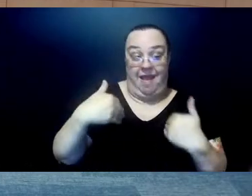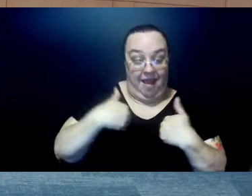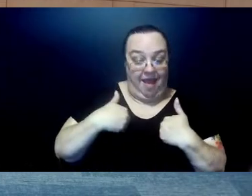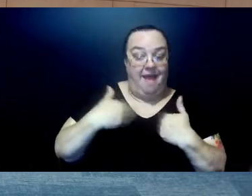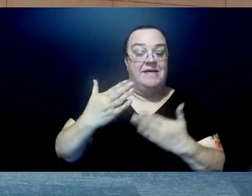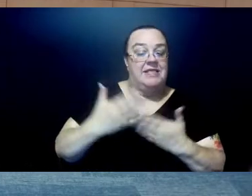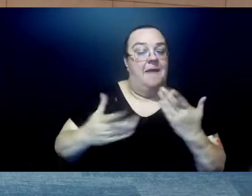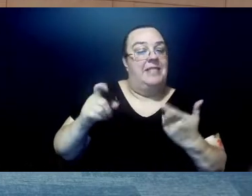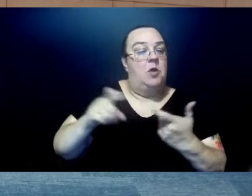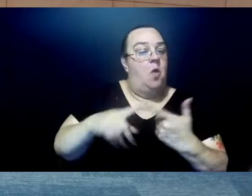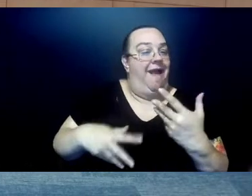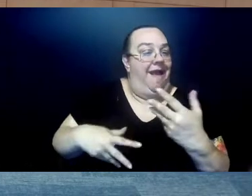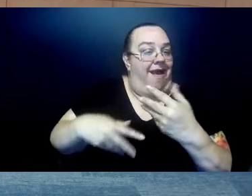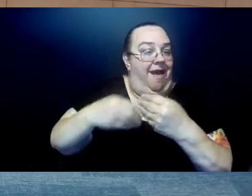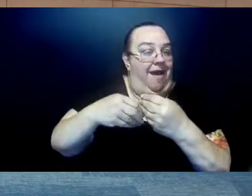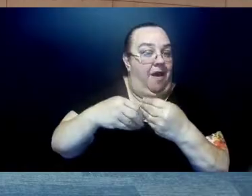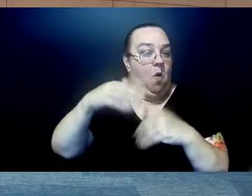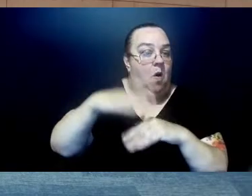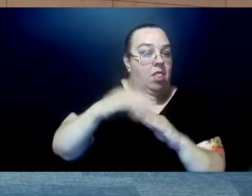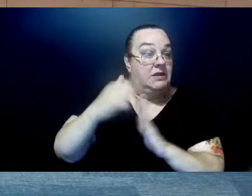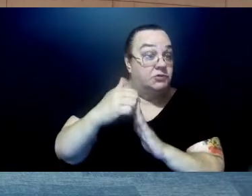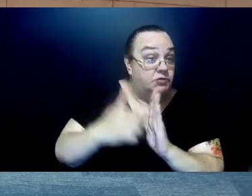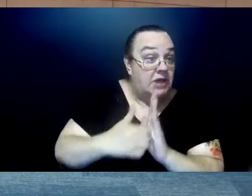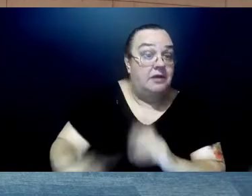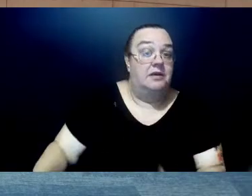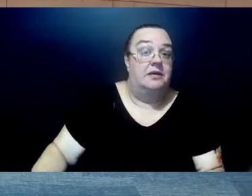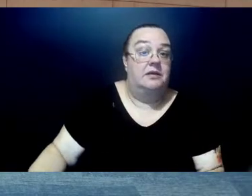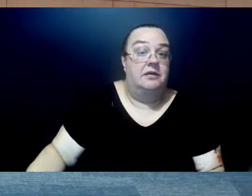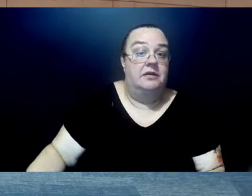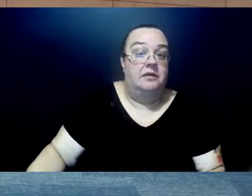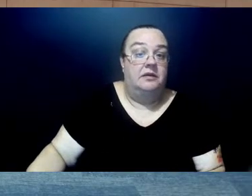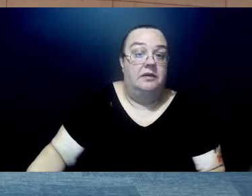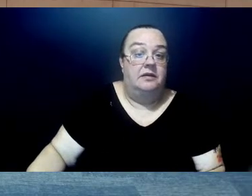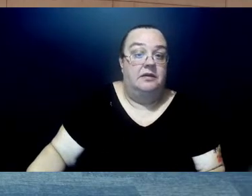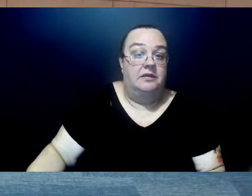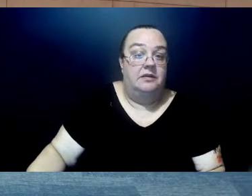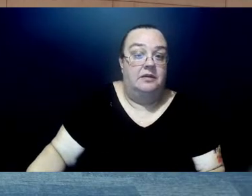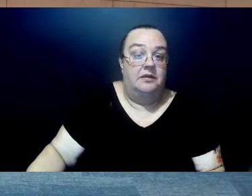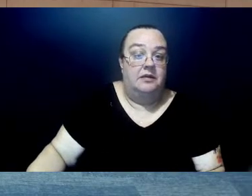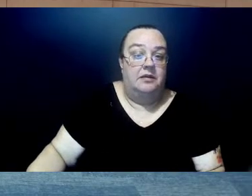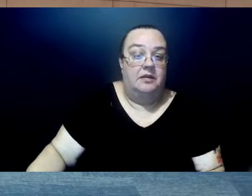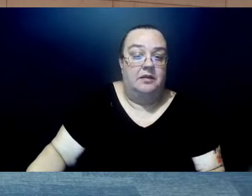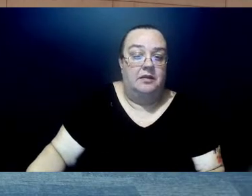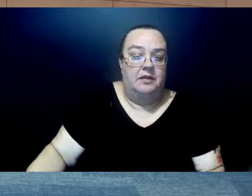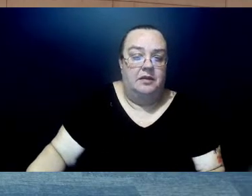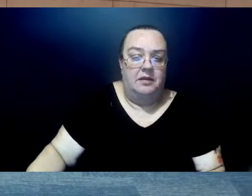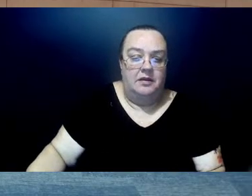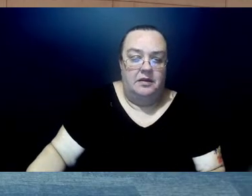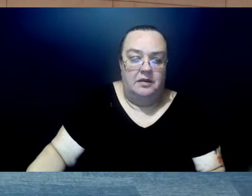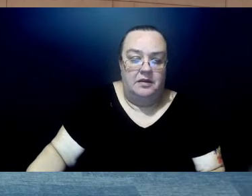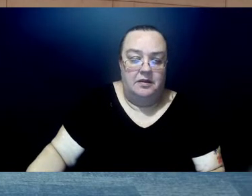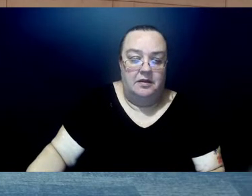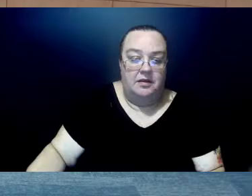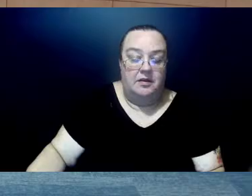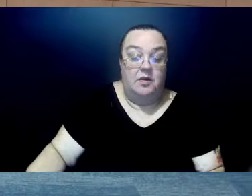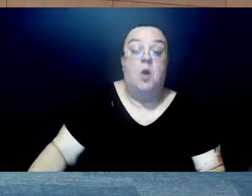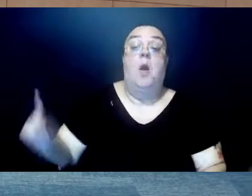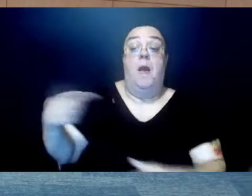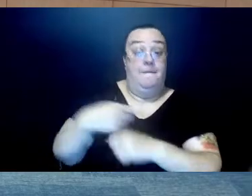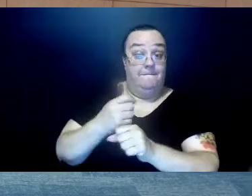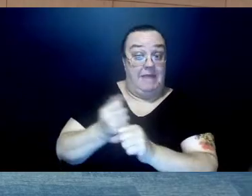the agenda. Tonight, we have, Should we make a motion to excuse the mayor? if you'd